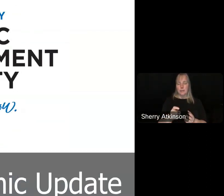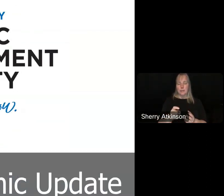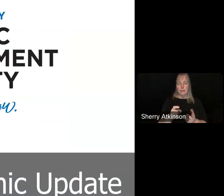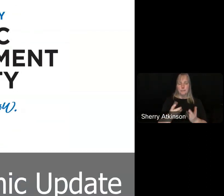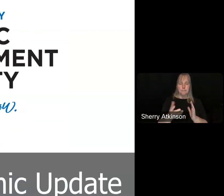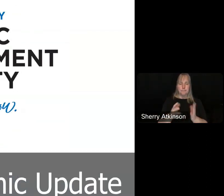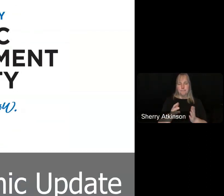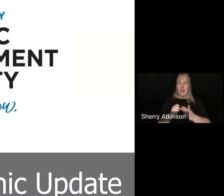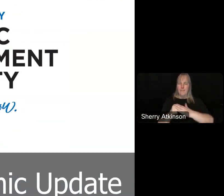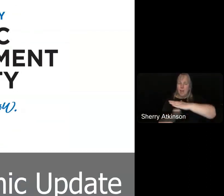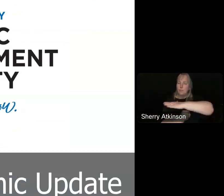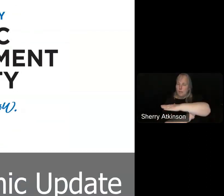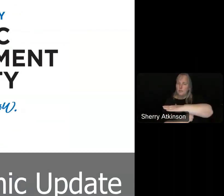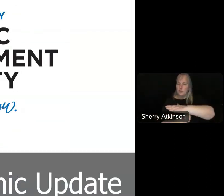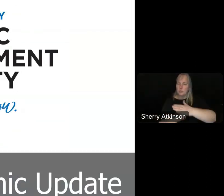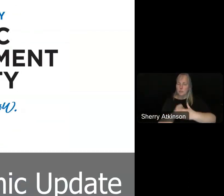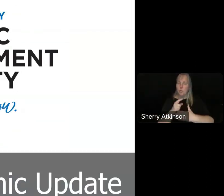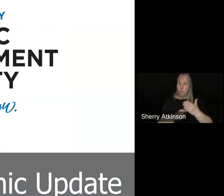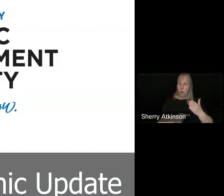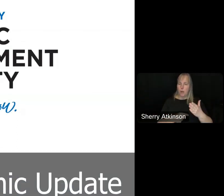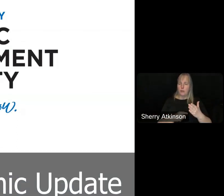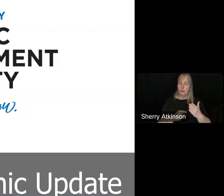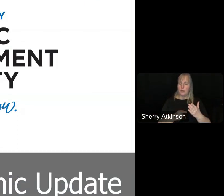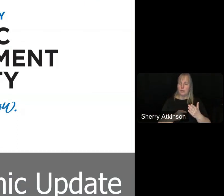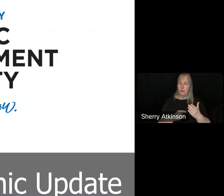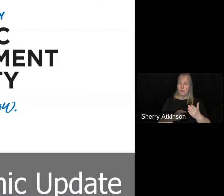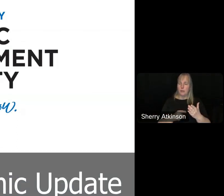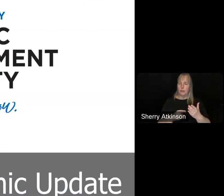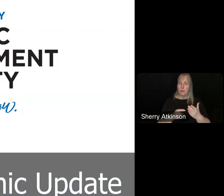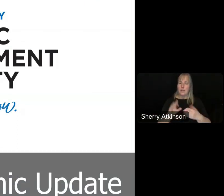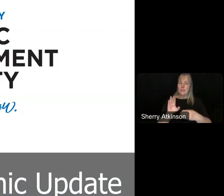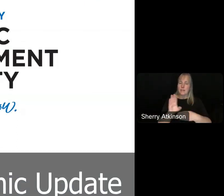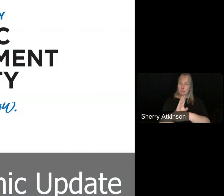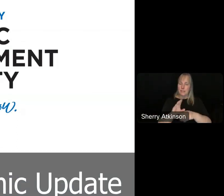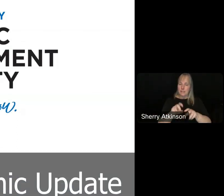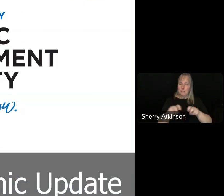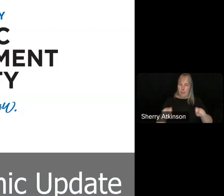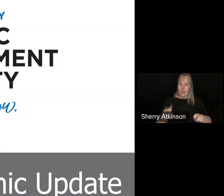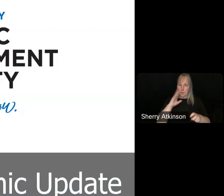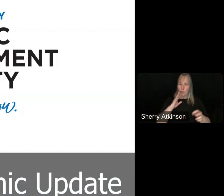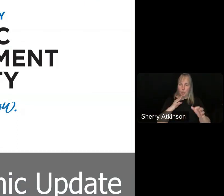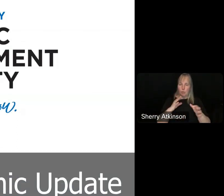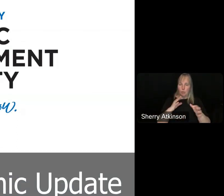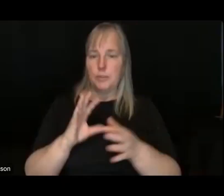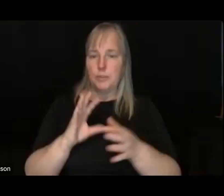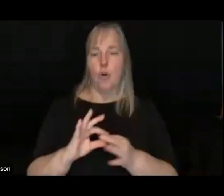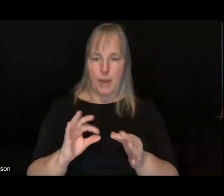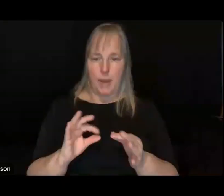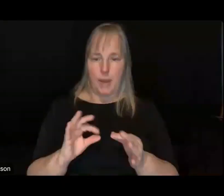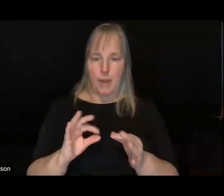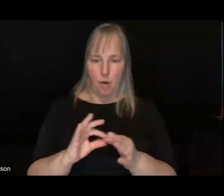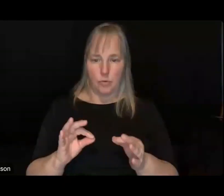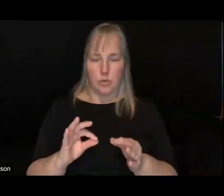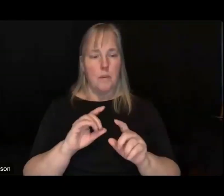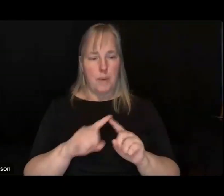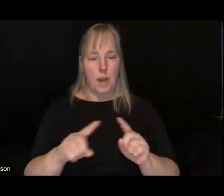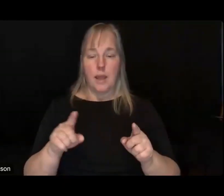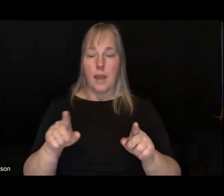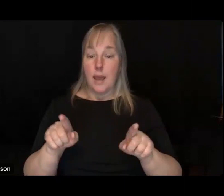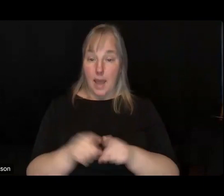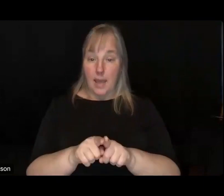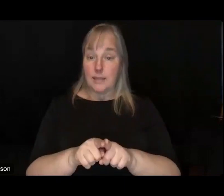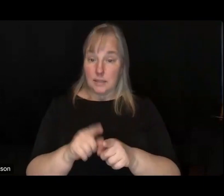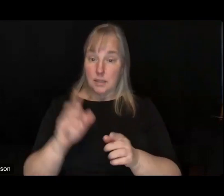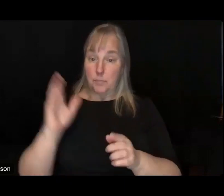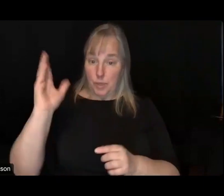a foundation of what the business panel is going to be talking about. But as the presentation